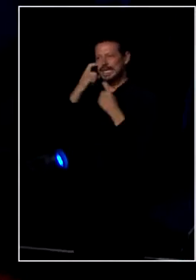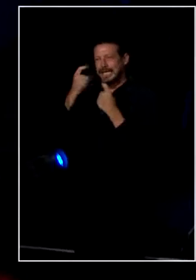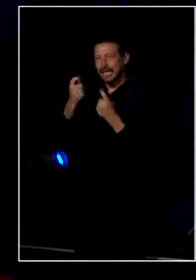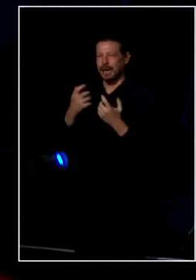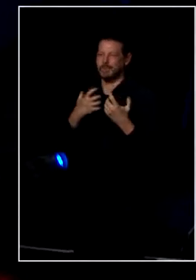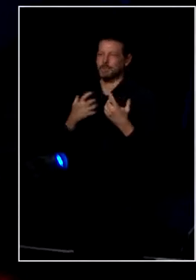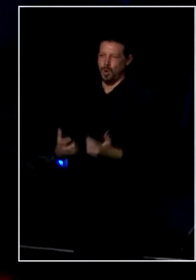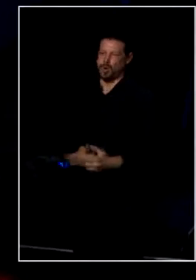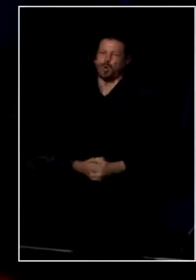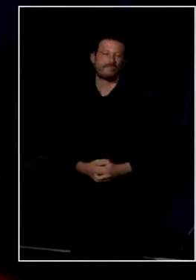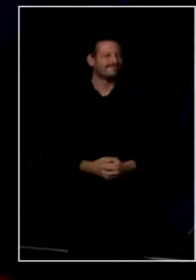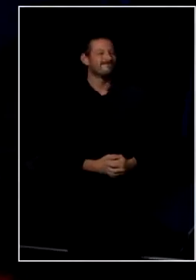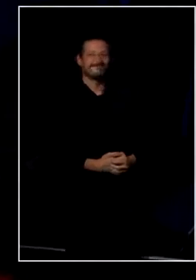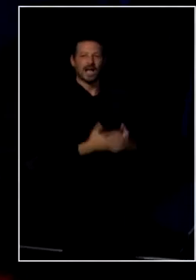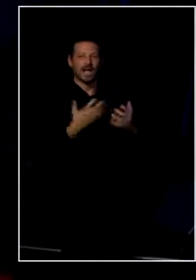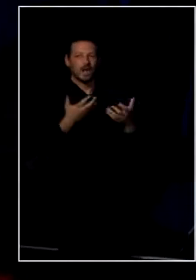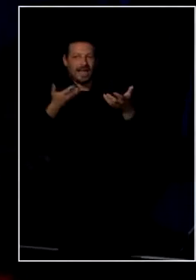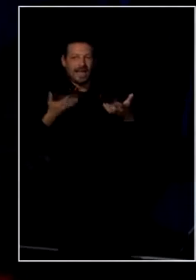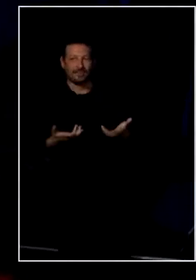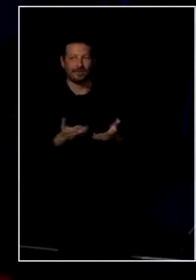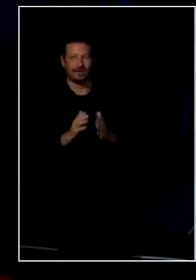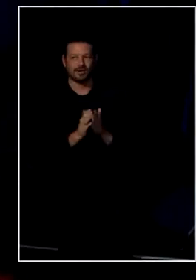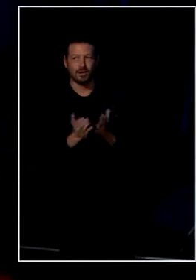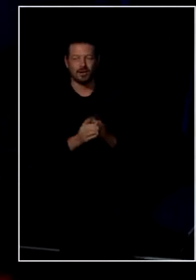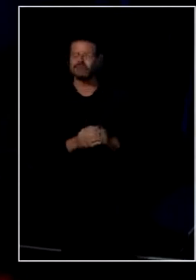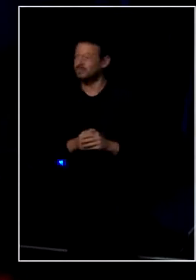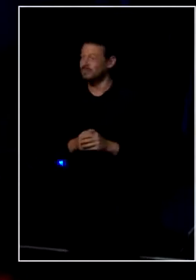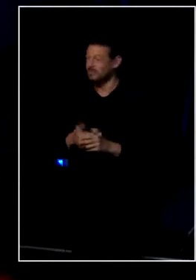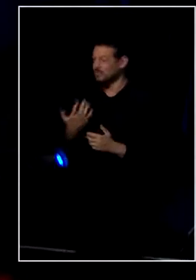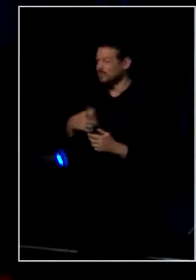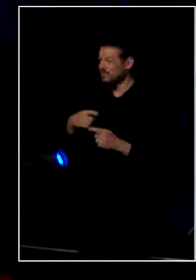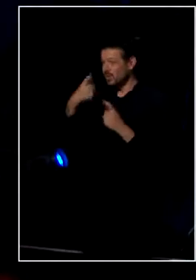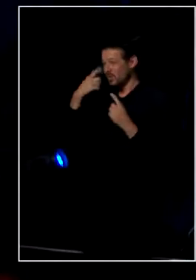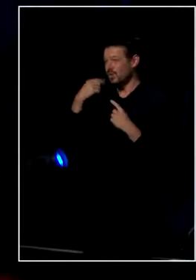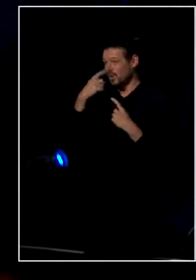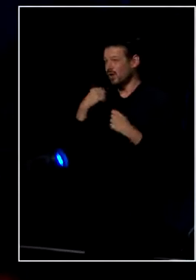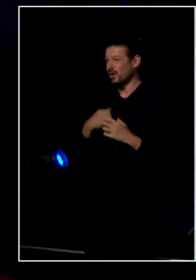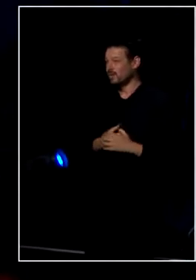in this book, isn't there? Yeah, there's a lot in this. I actually had a bit of a cry afterwards because